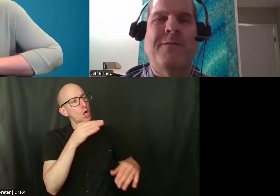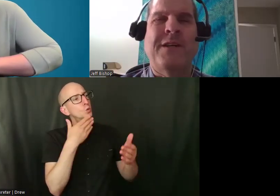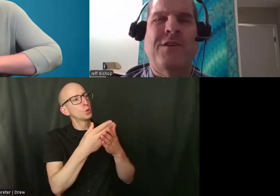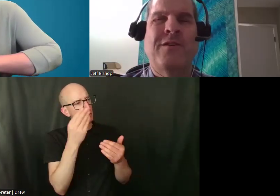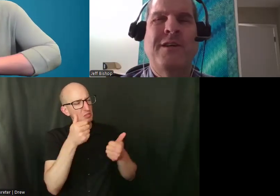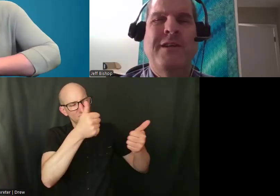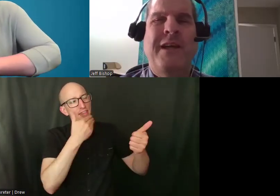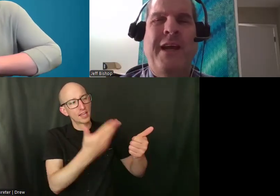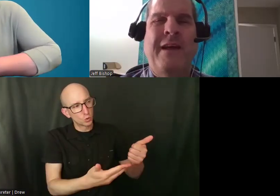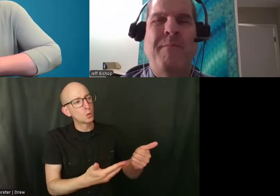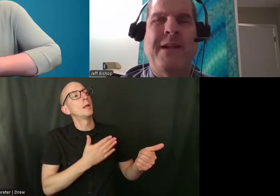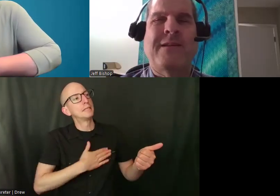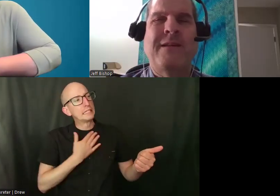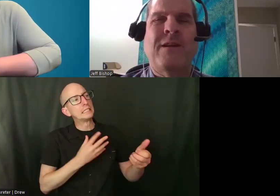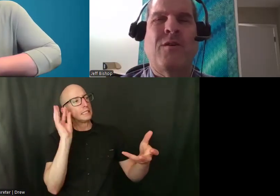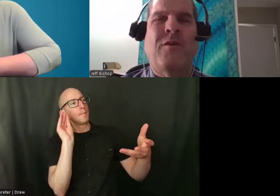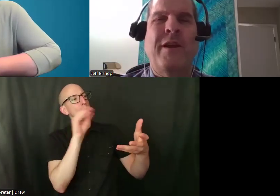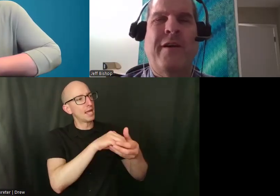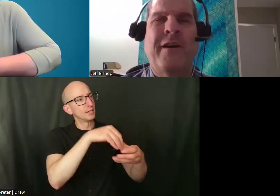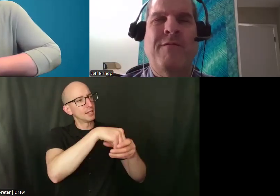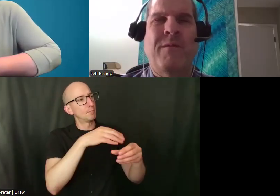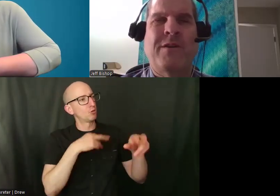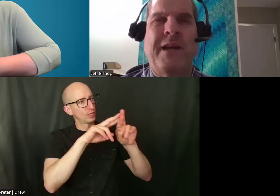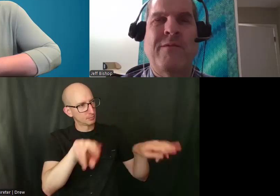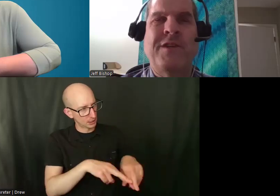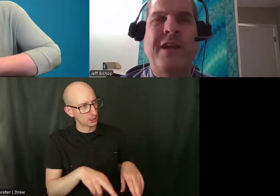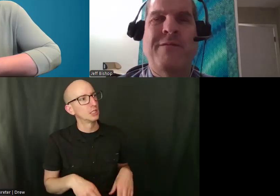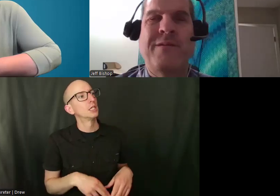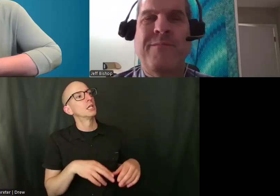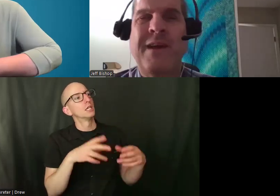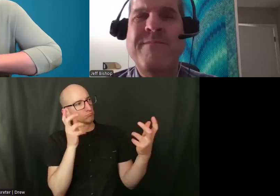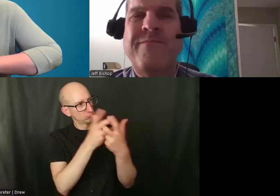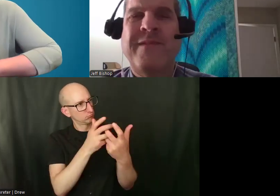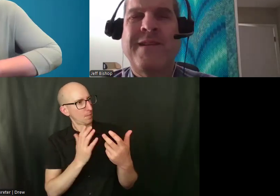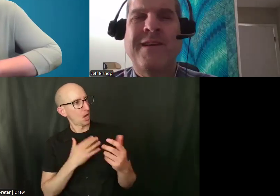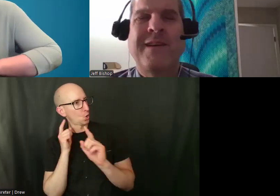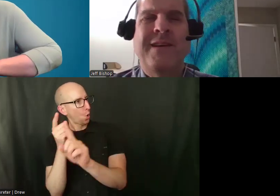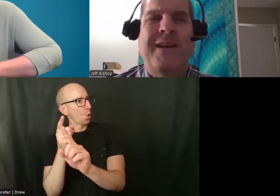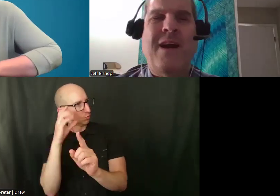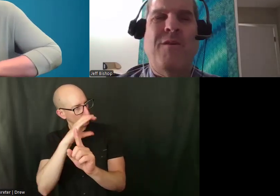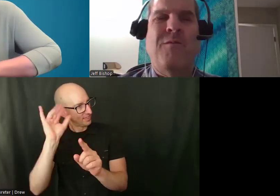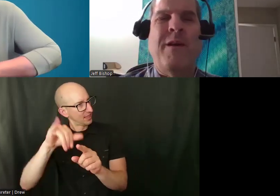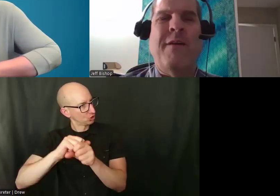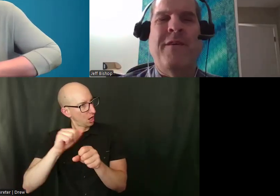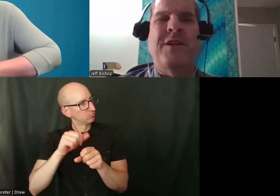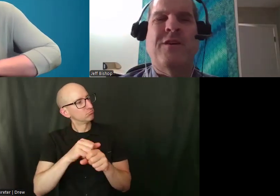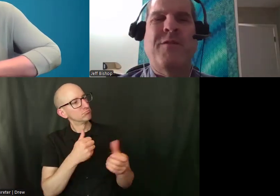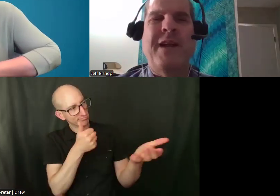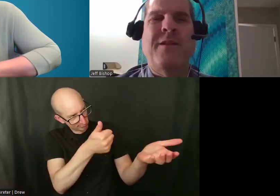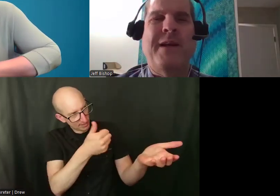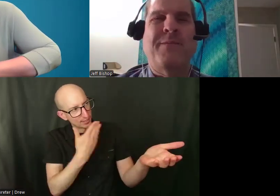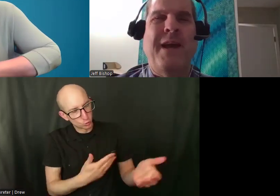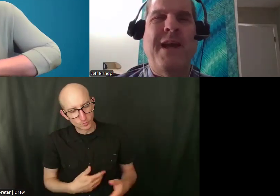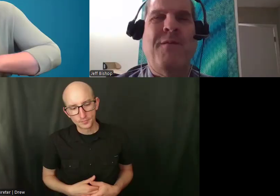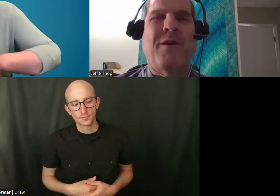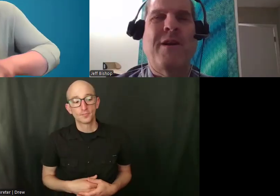that's professional and that meets the goal here of what we're trying to achieve. Okay. Now, we have finished creating